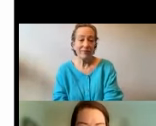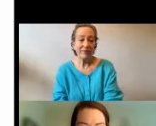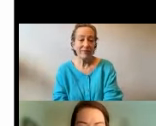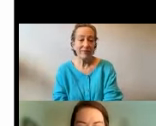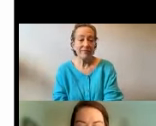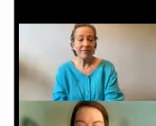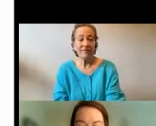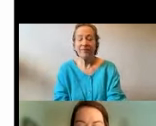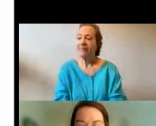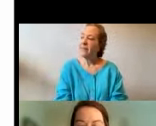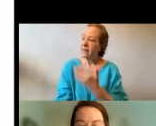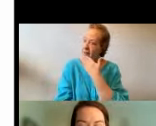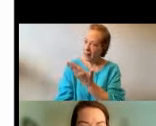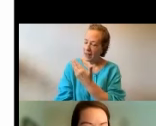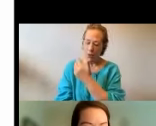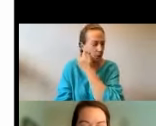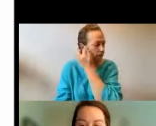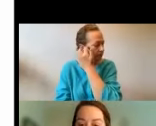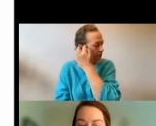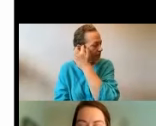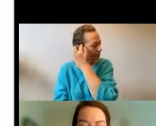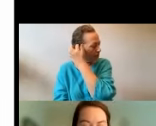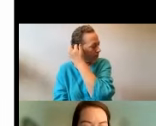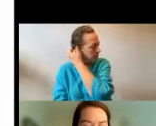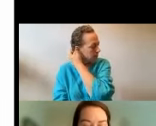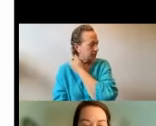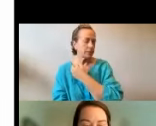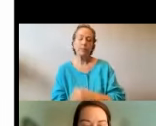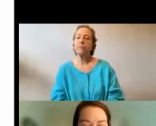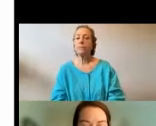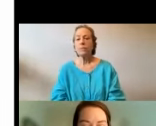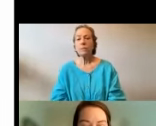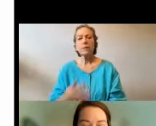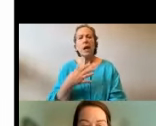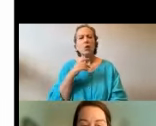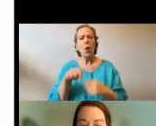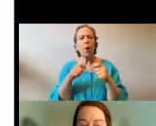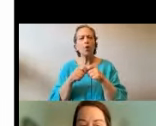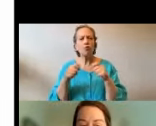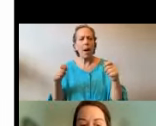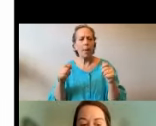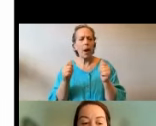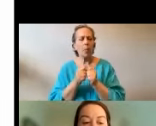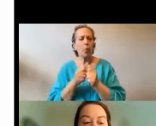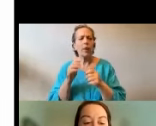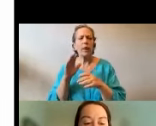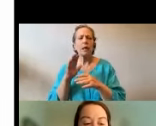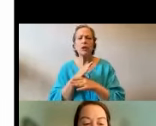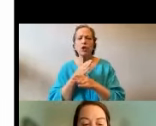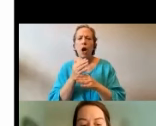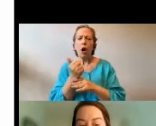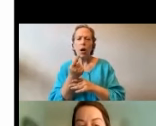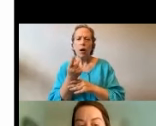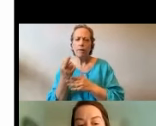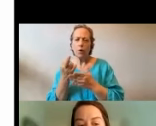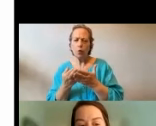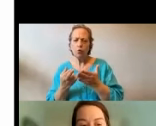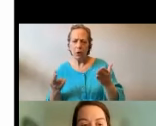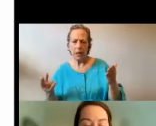Thank you. So I'm going to just wrap this up with sharing a couple of resources, letting you know where you will